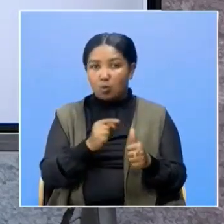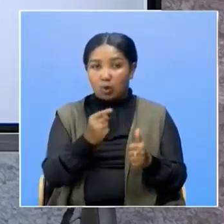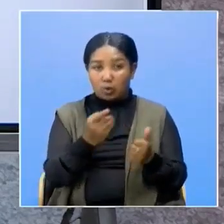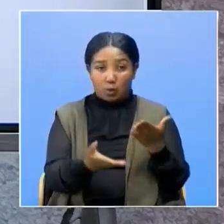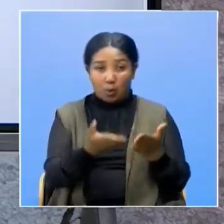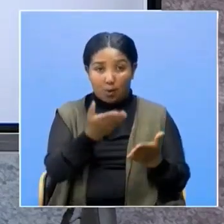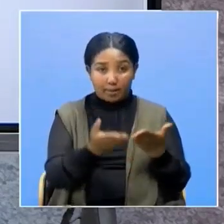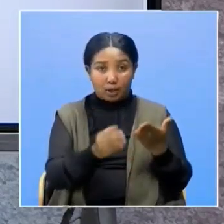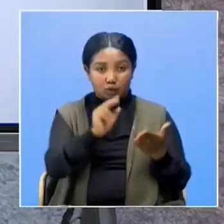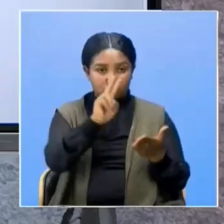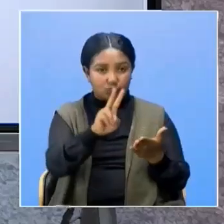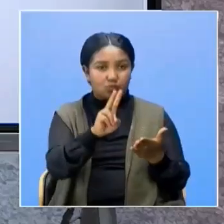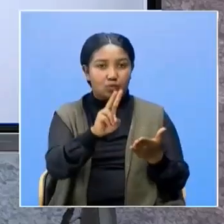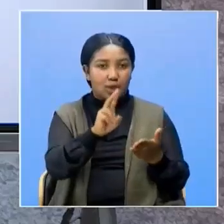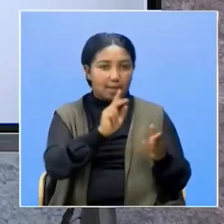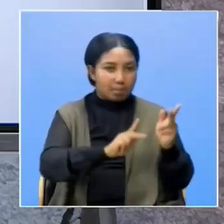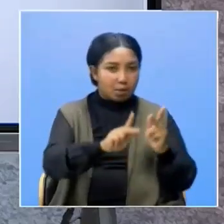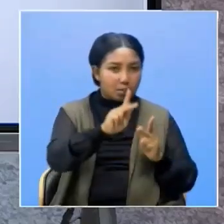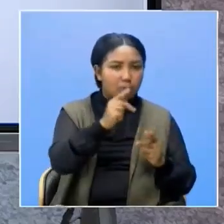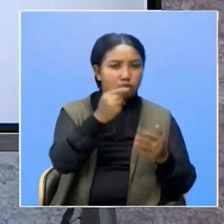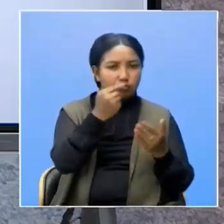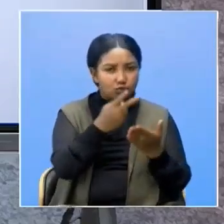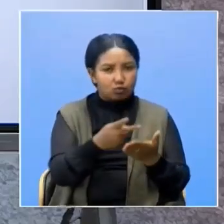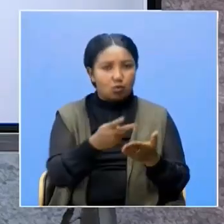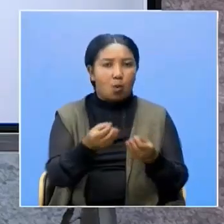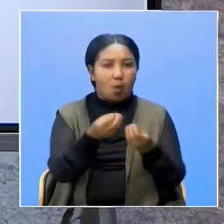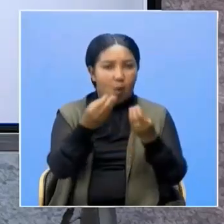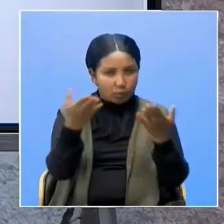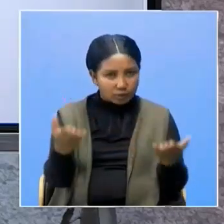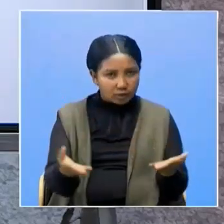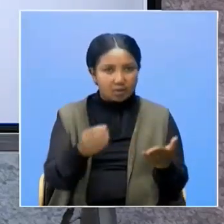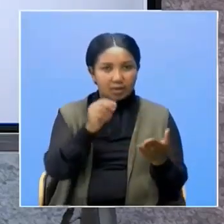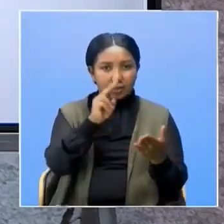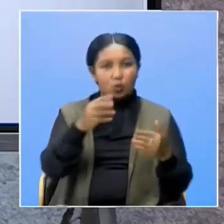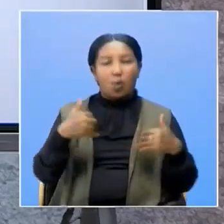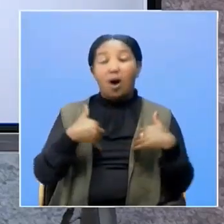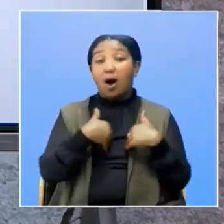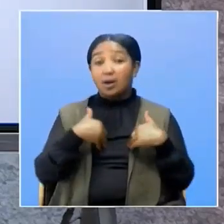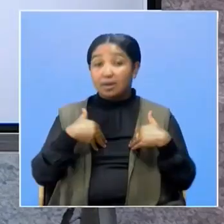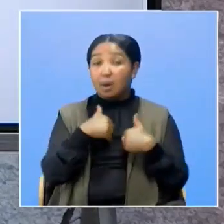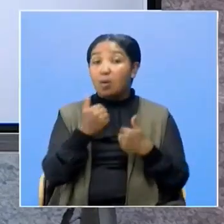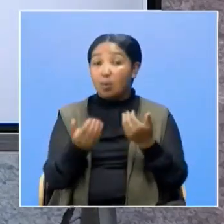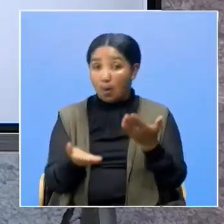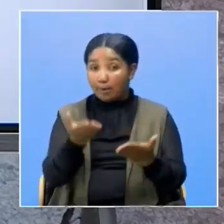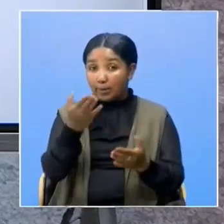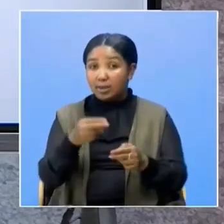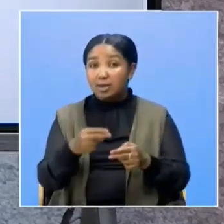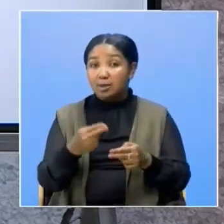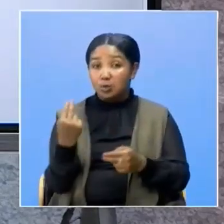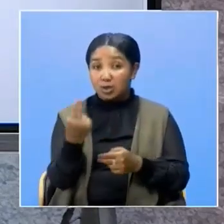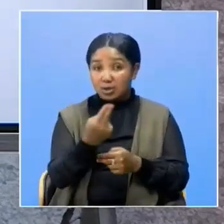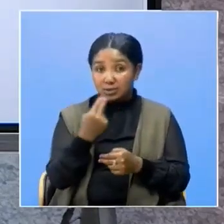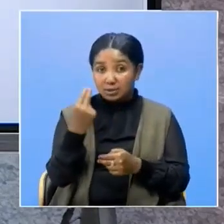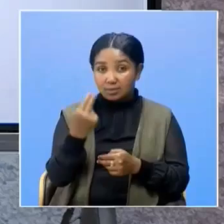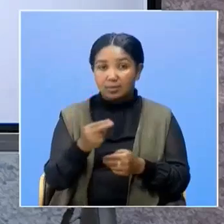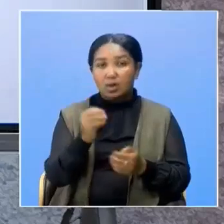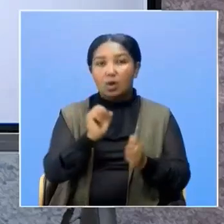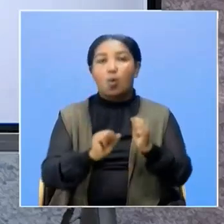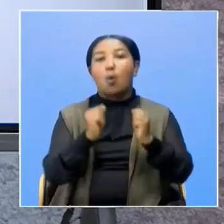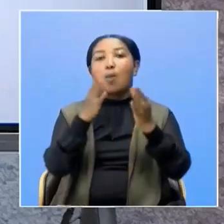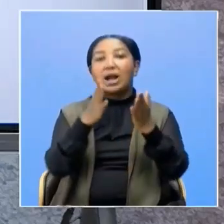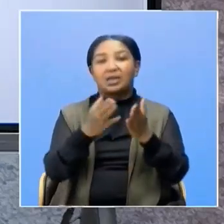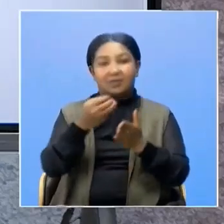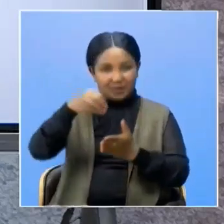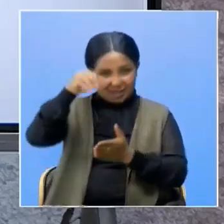compare two people, two objects, two animals, we use what? Comparative